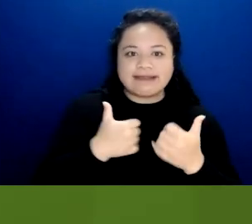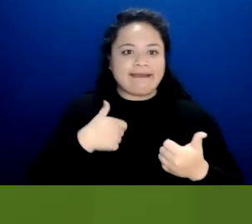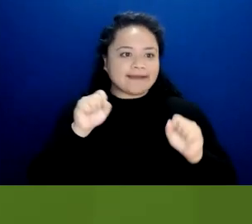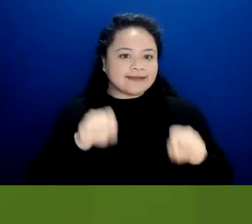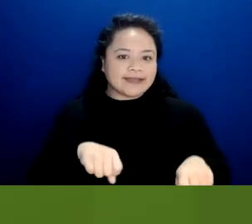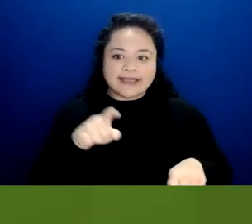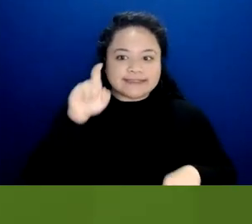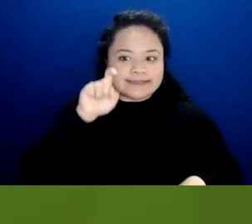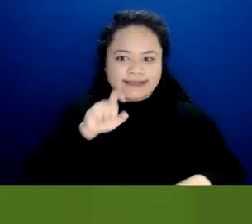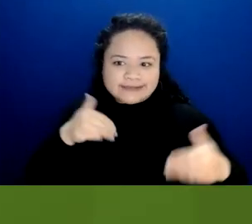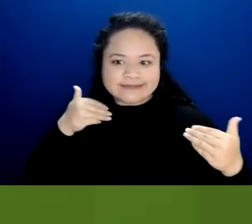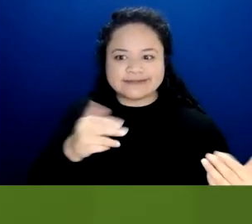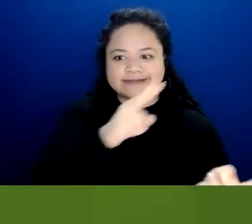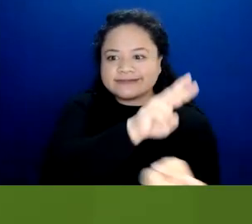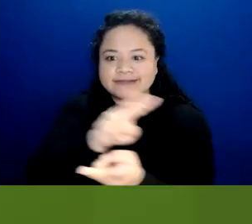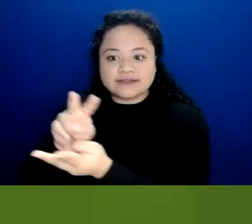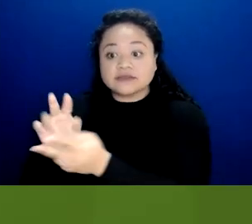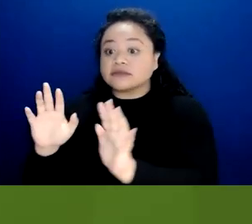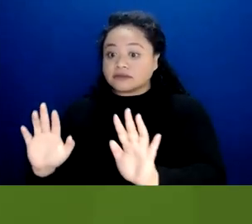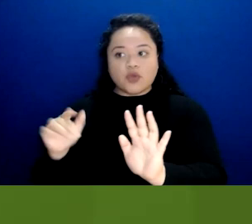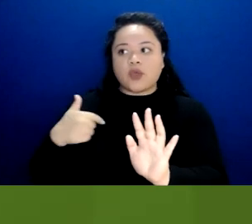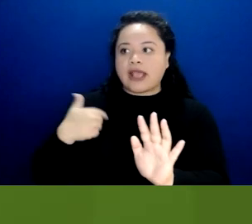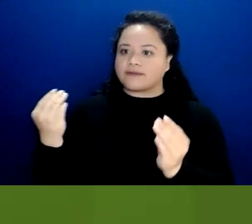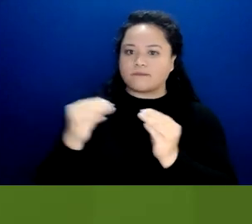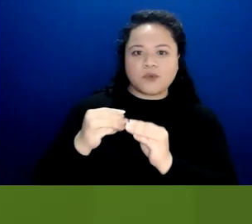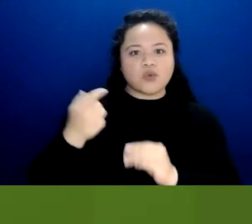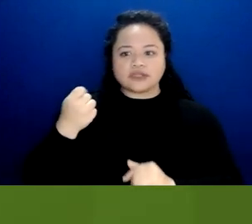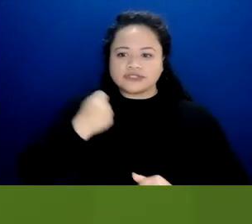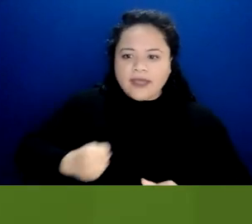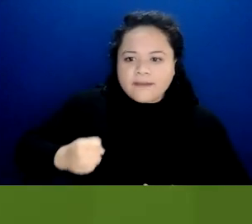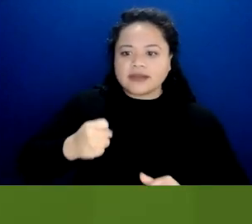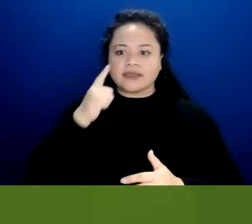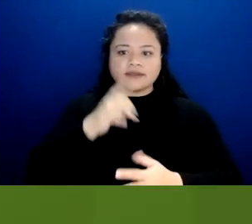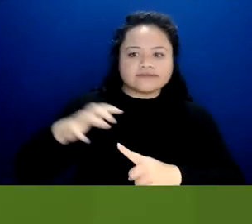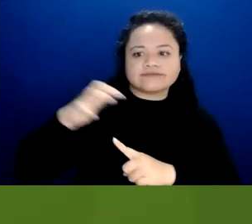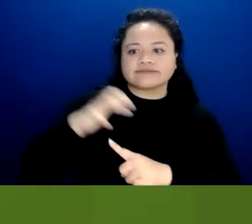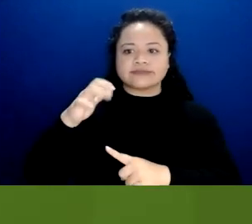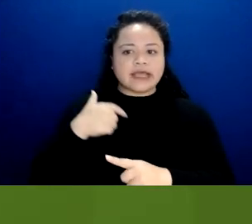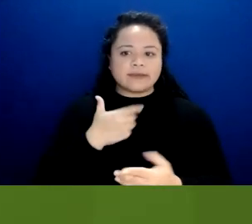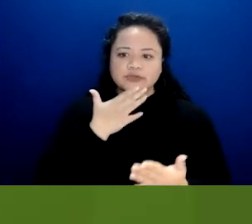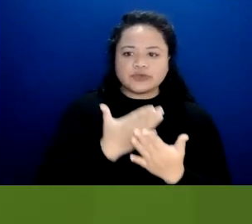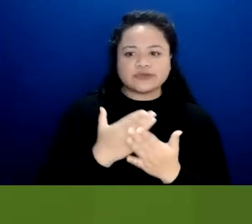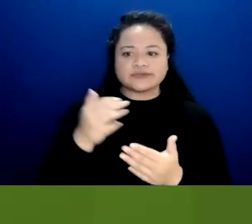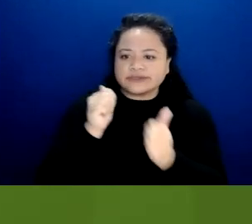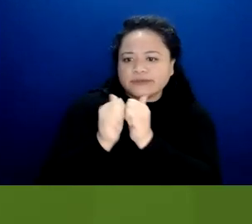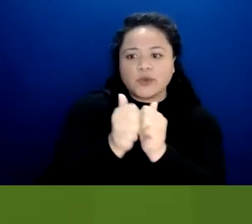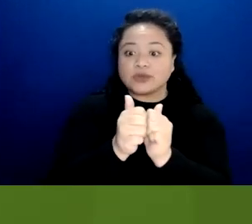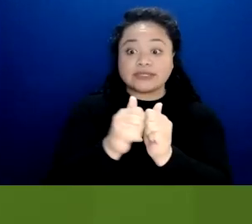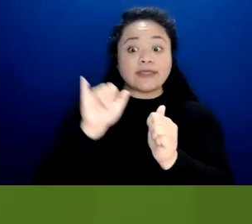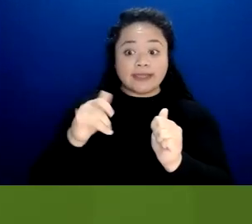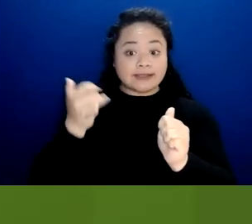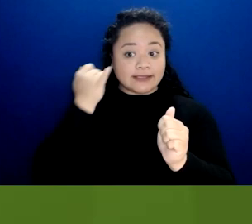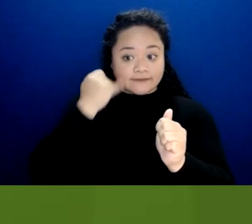younger, to prove, I mean, whatever it might be, that I was more dominant, that I was good at sports. If I wasn't doing those things, then it felt like my